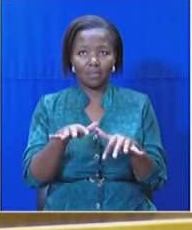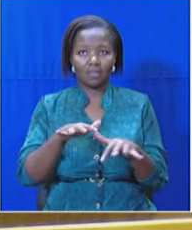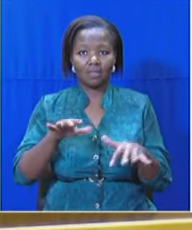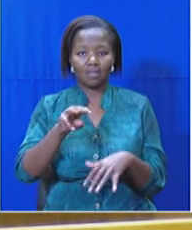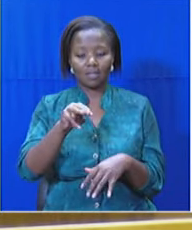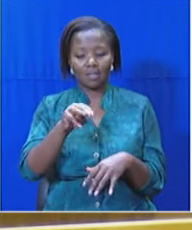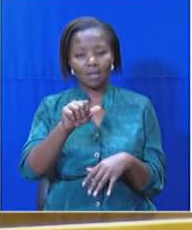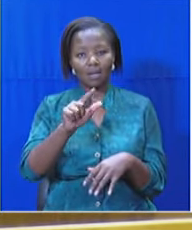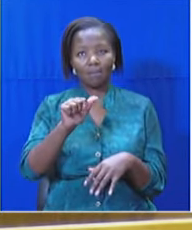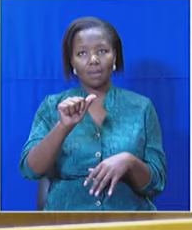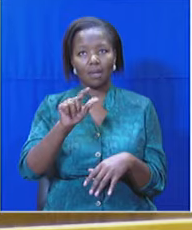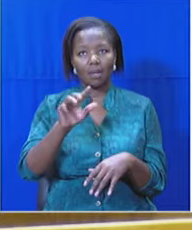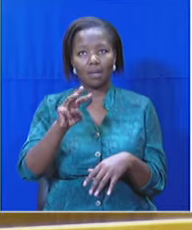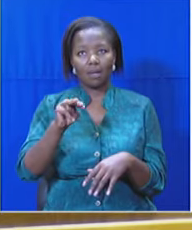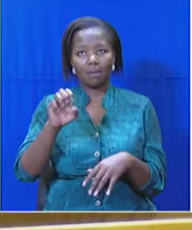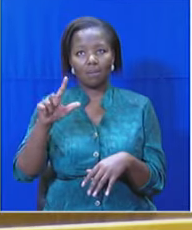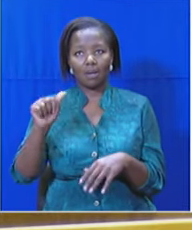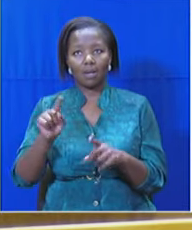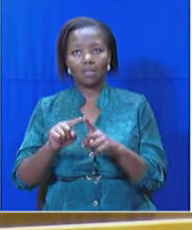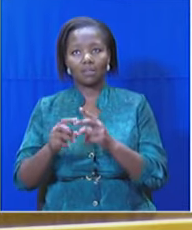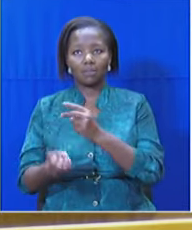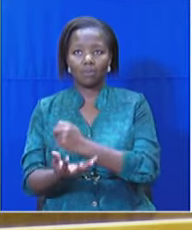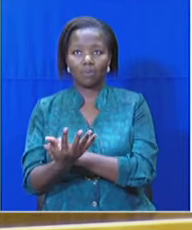yaseMalamala game reserved eMpumalanga.